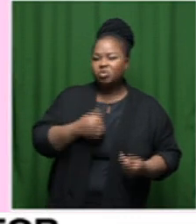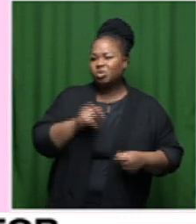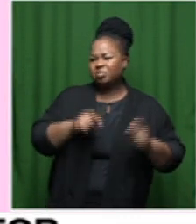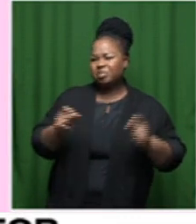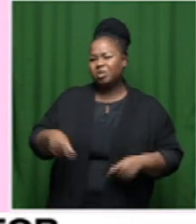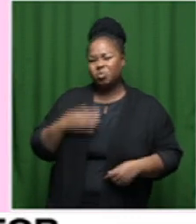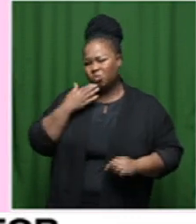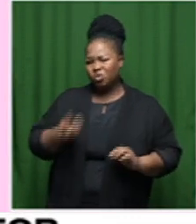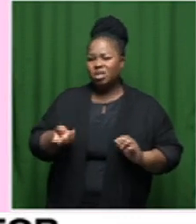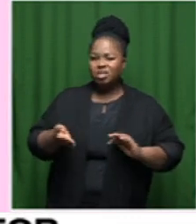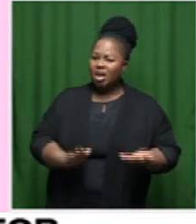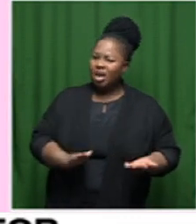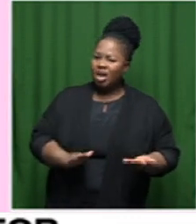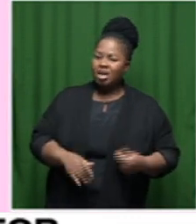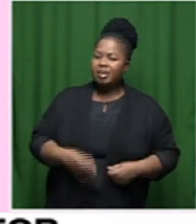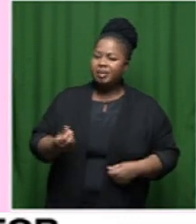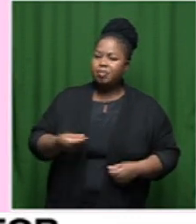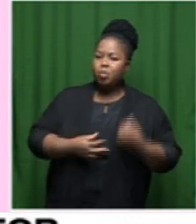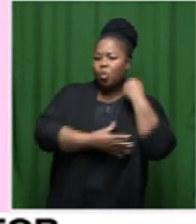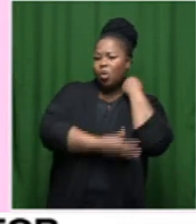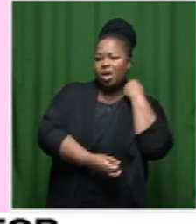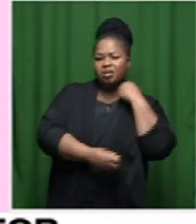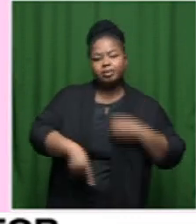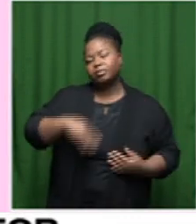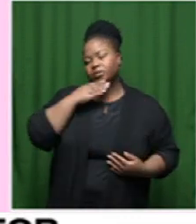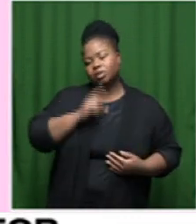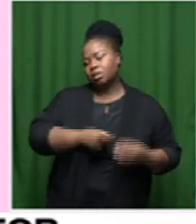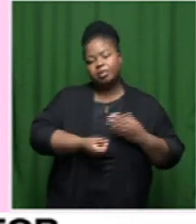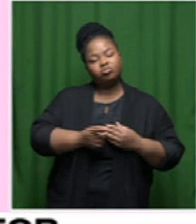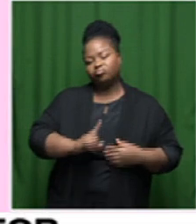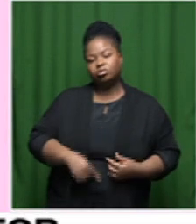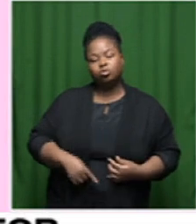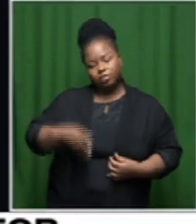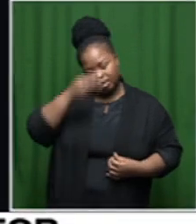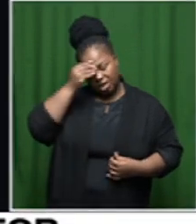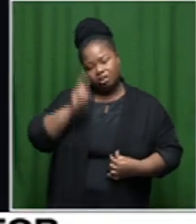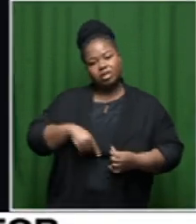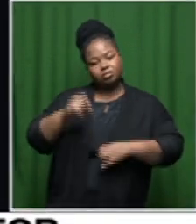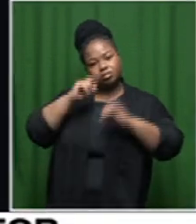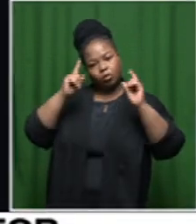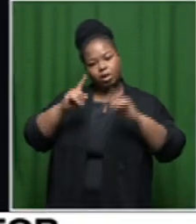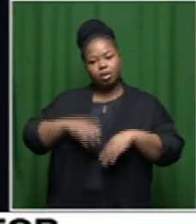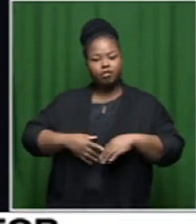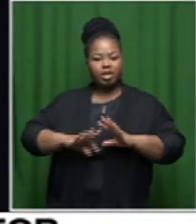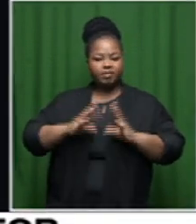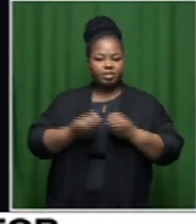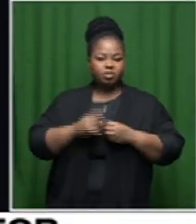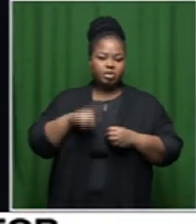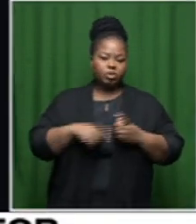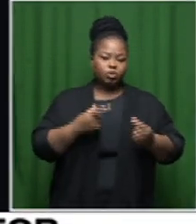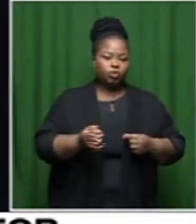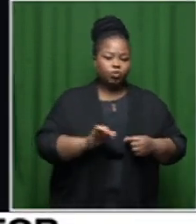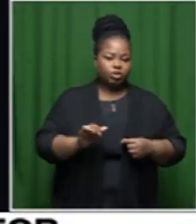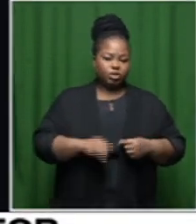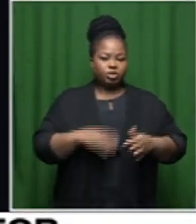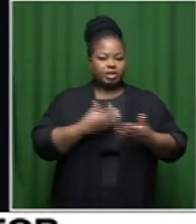broke and that, it doesn't have to be a person's reality. They just need to be educated and they need to have an awareness of the things to do and not to